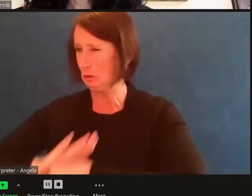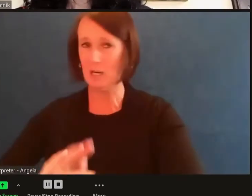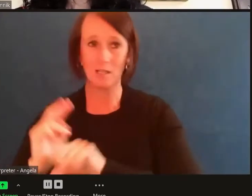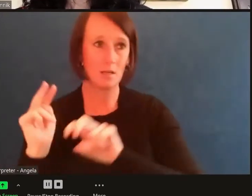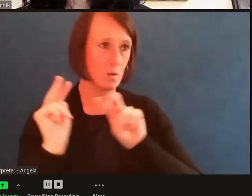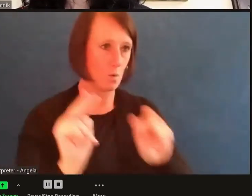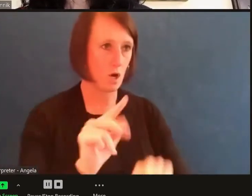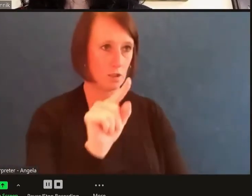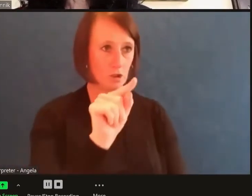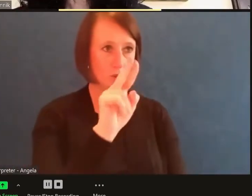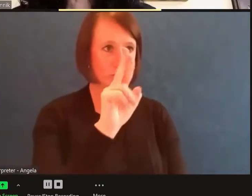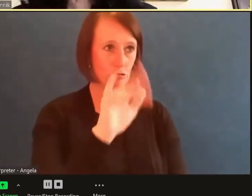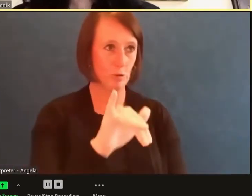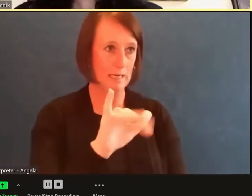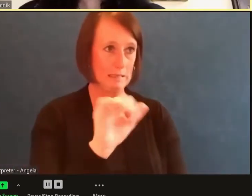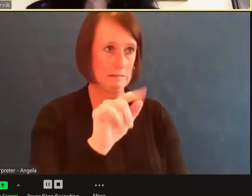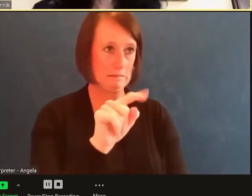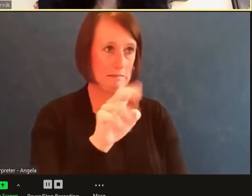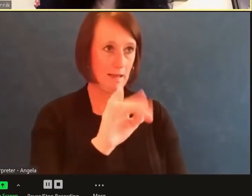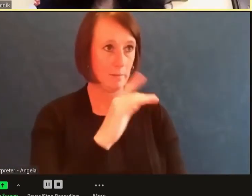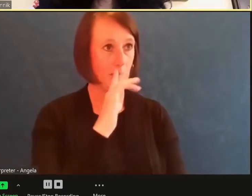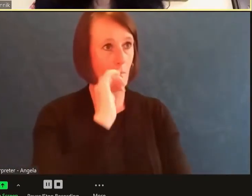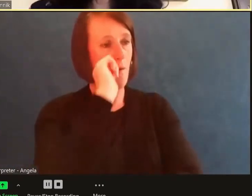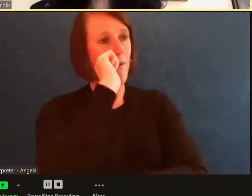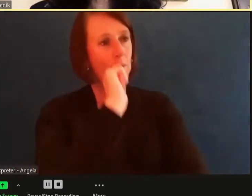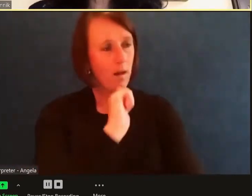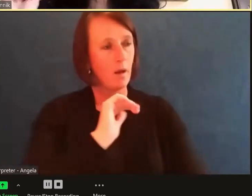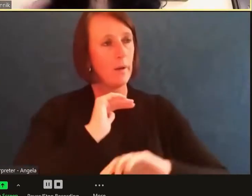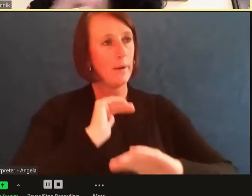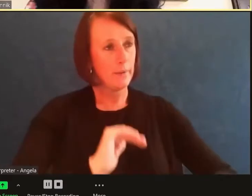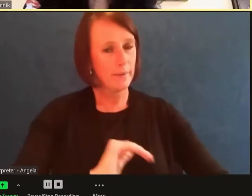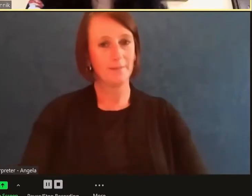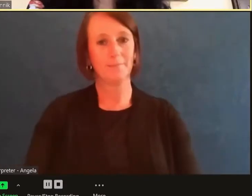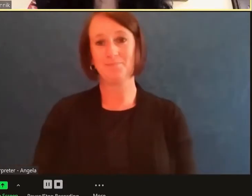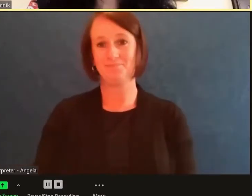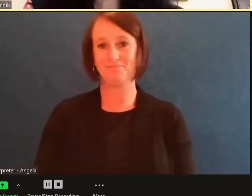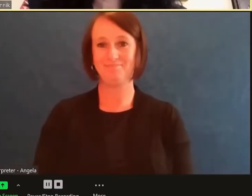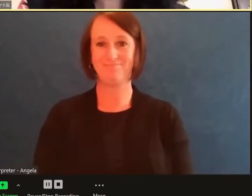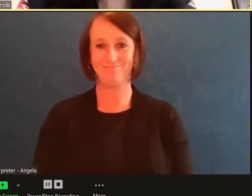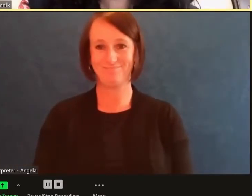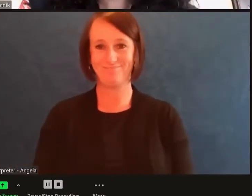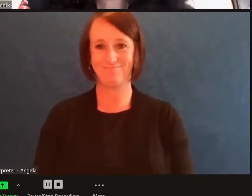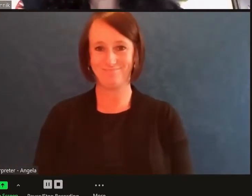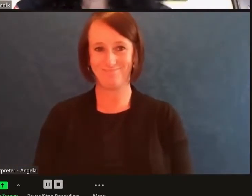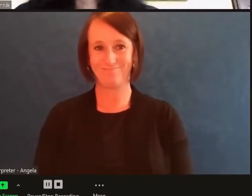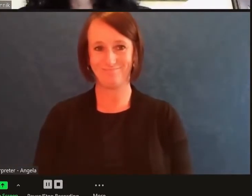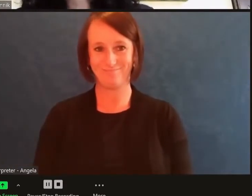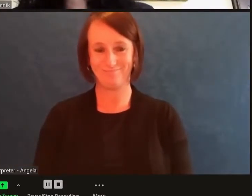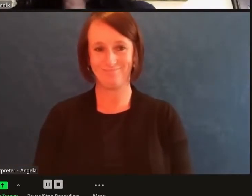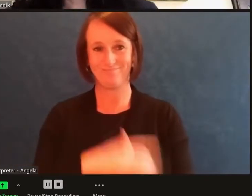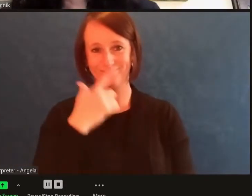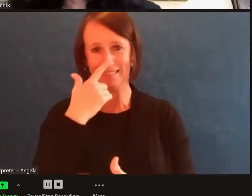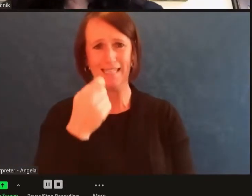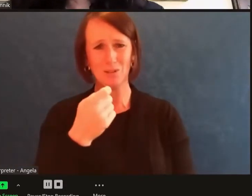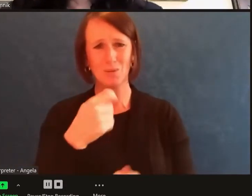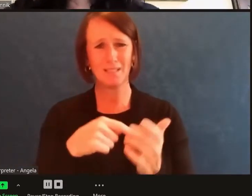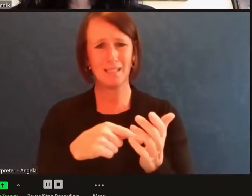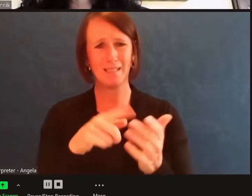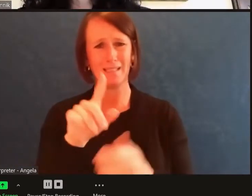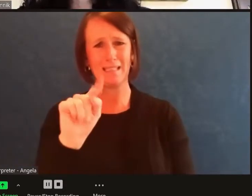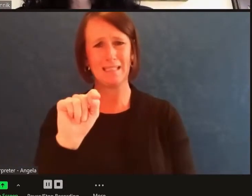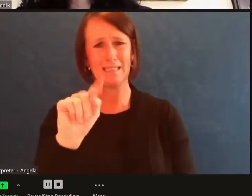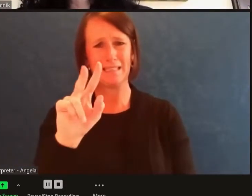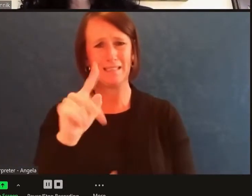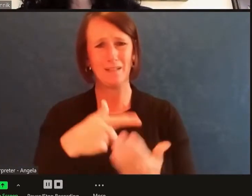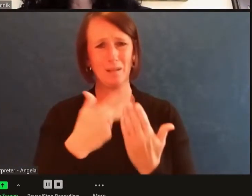admit that to anyone. You heard it here first. Yeah, interesting show. Although I have to